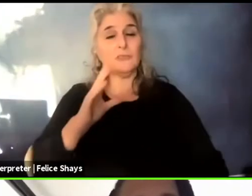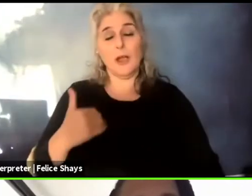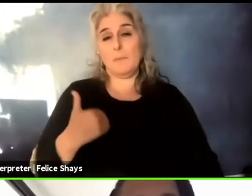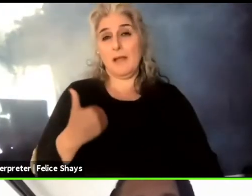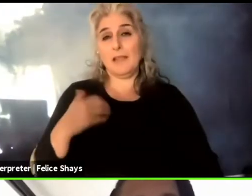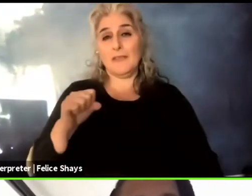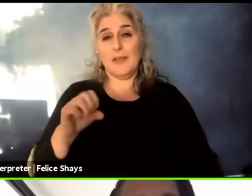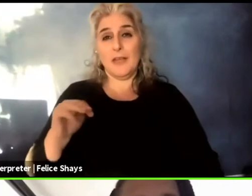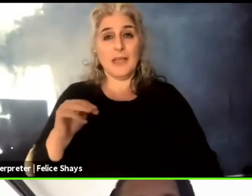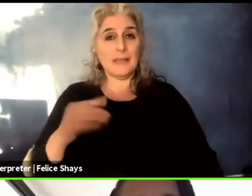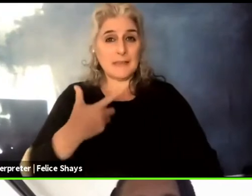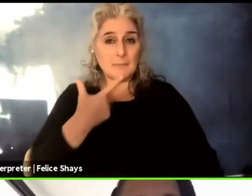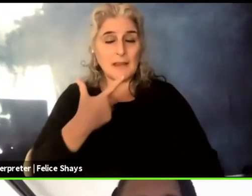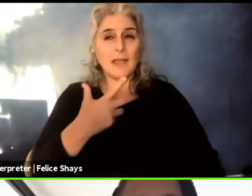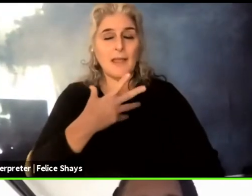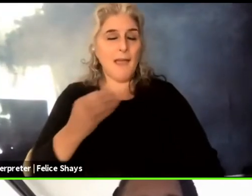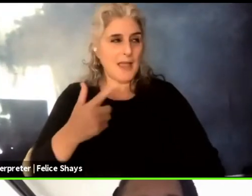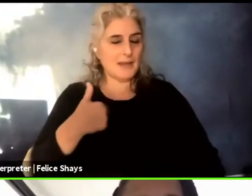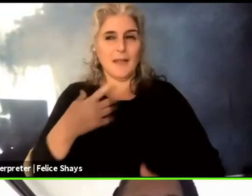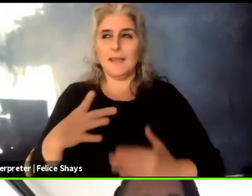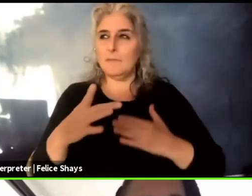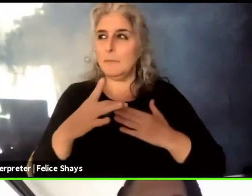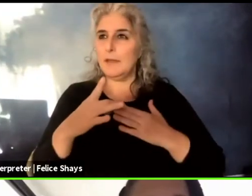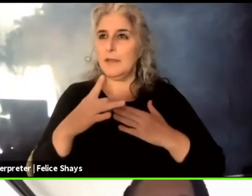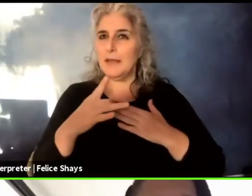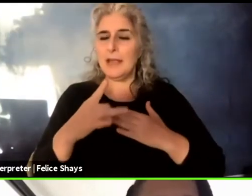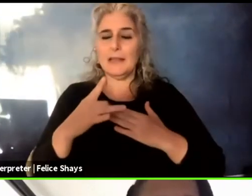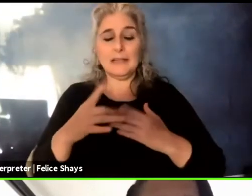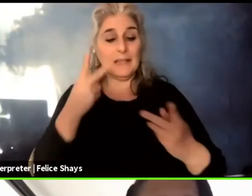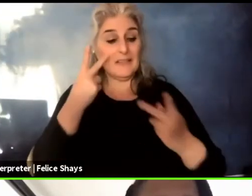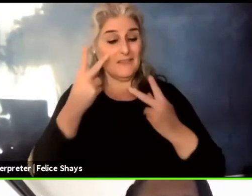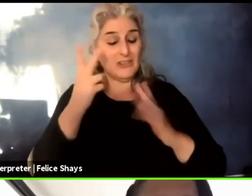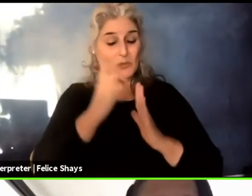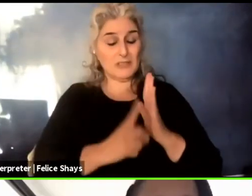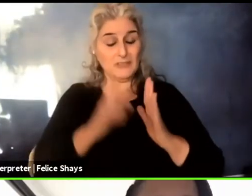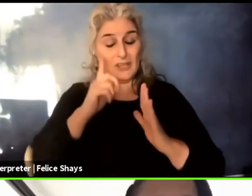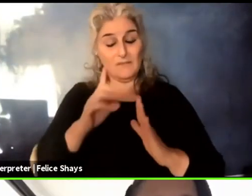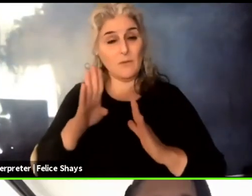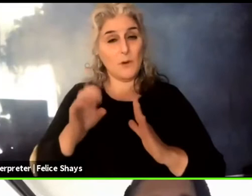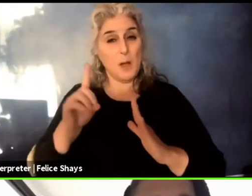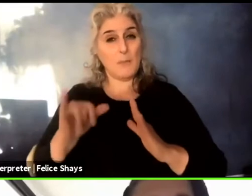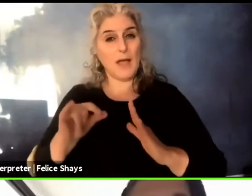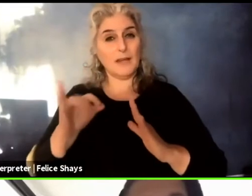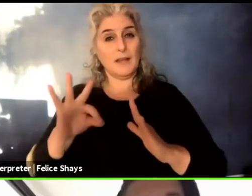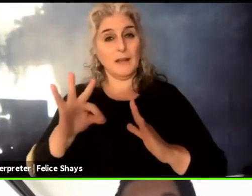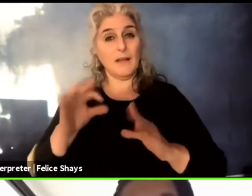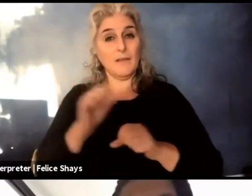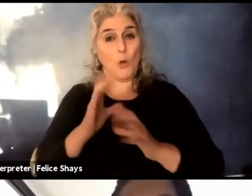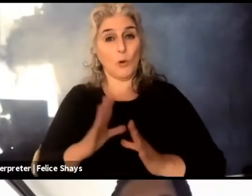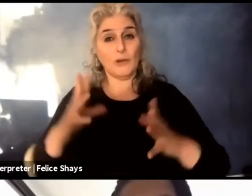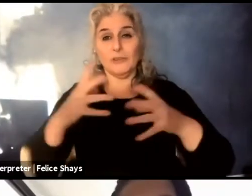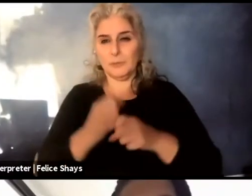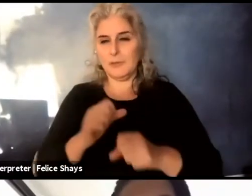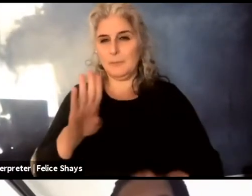and I have been leading the visual design for Body of Workers. Thank you